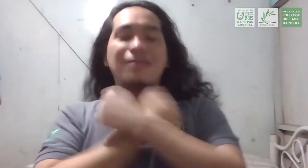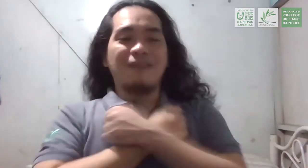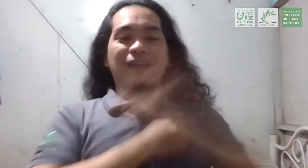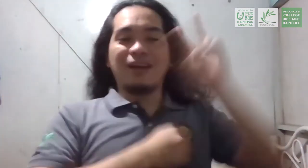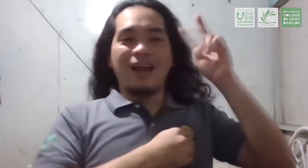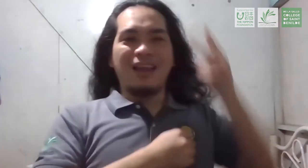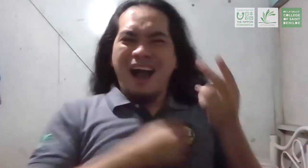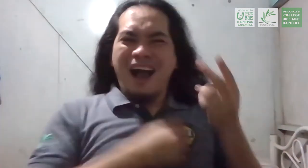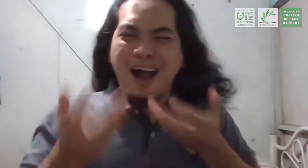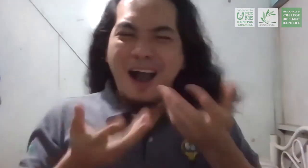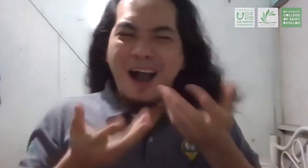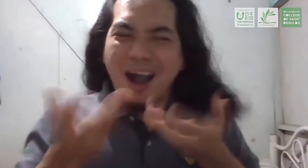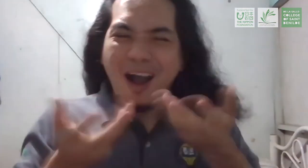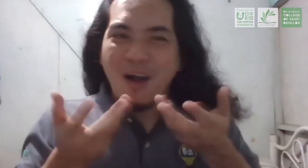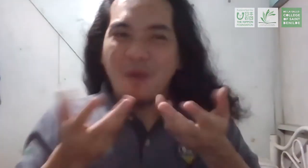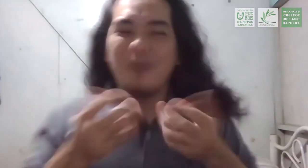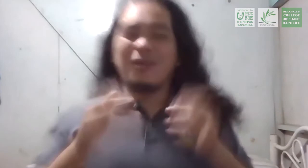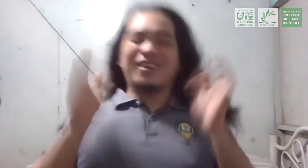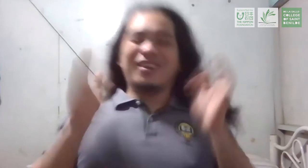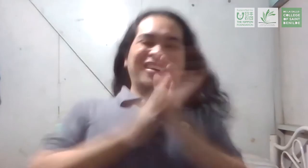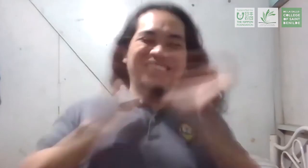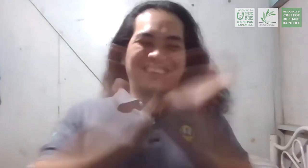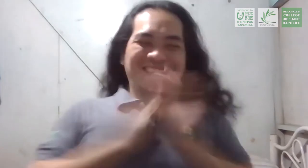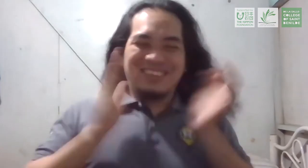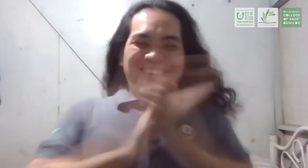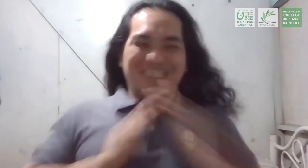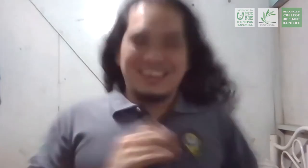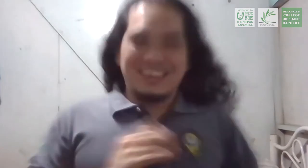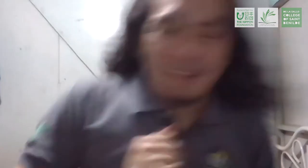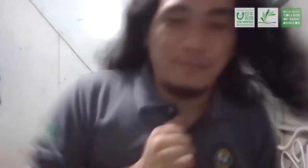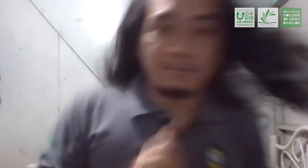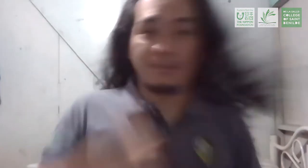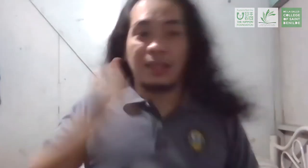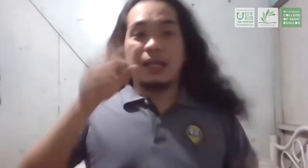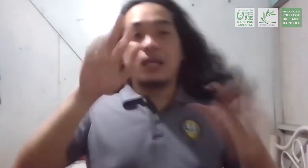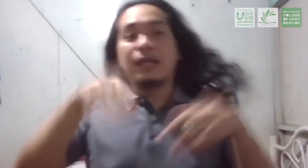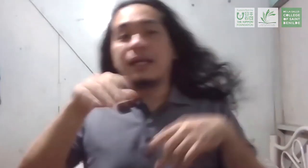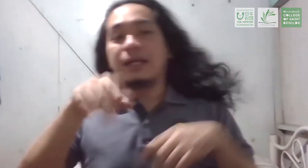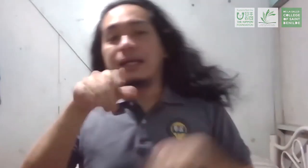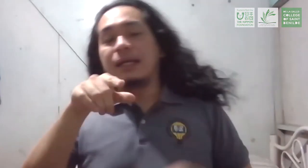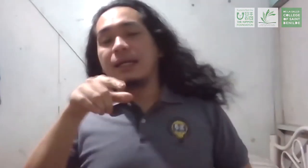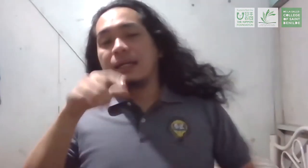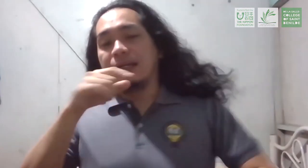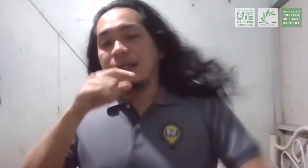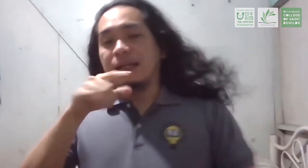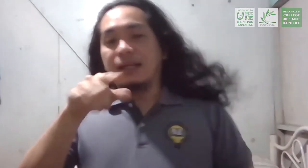Shaq loves Kyla, right?